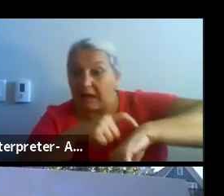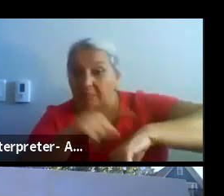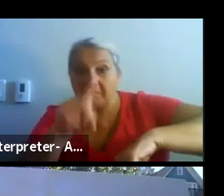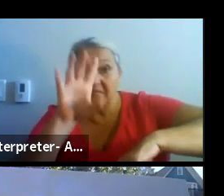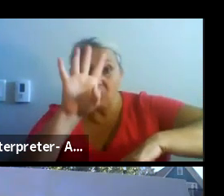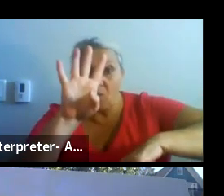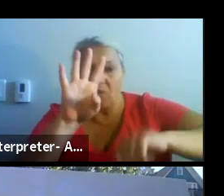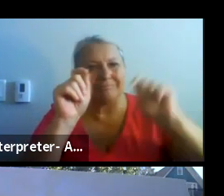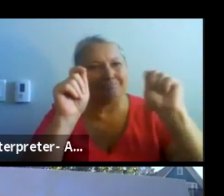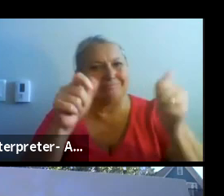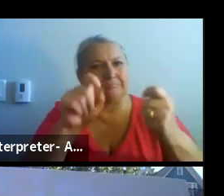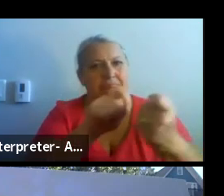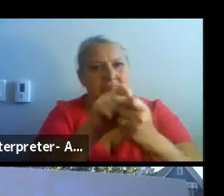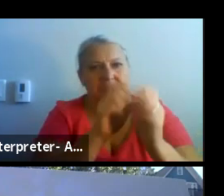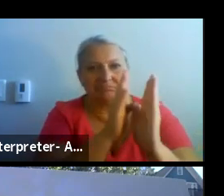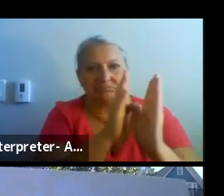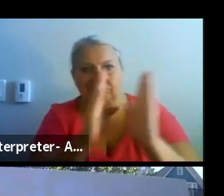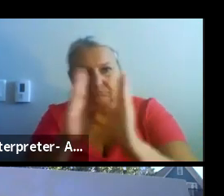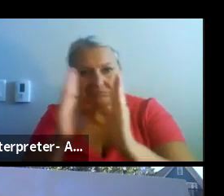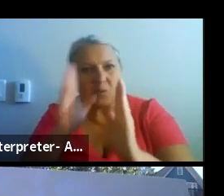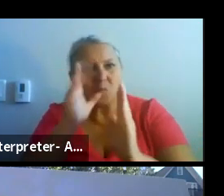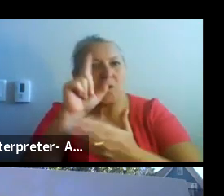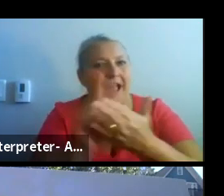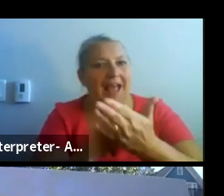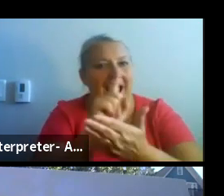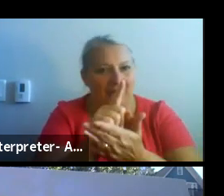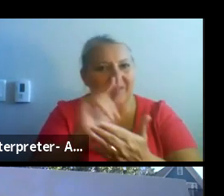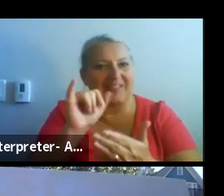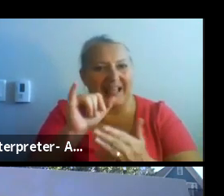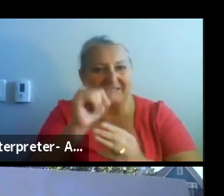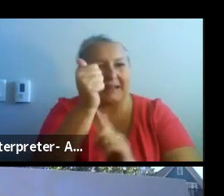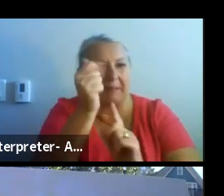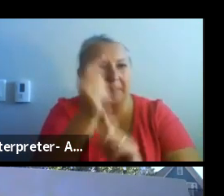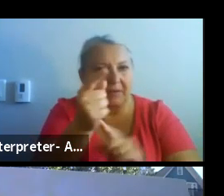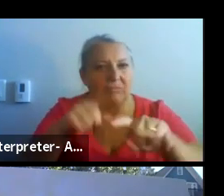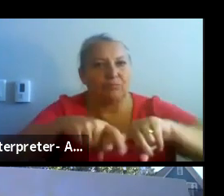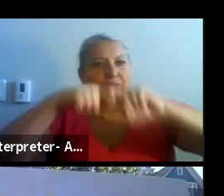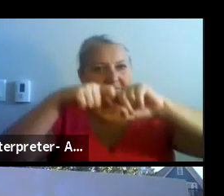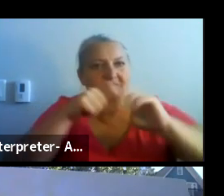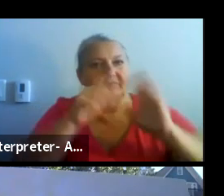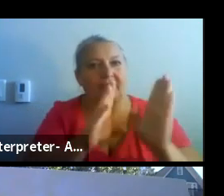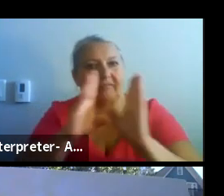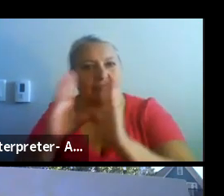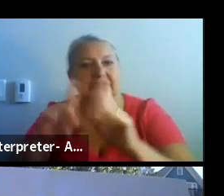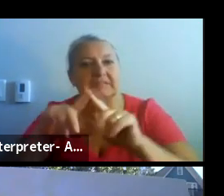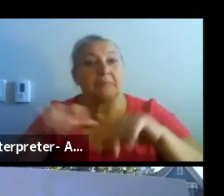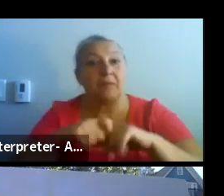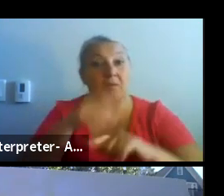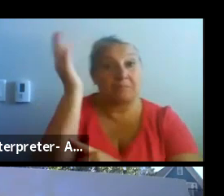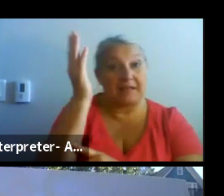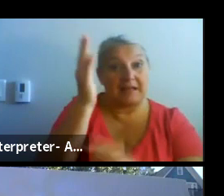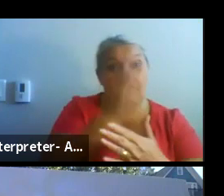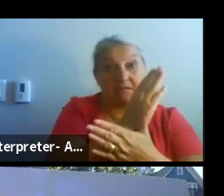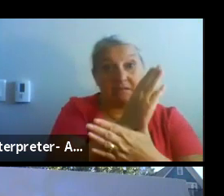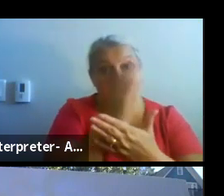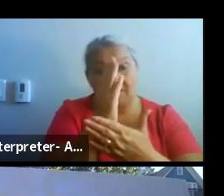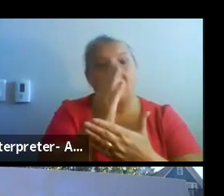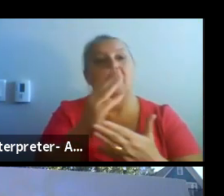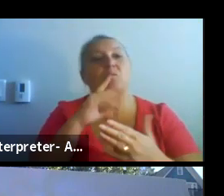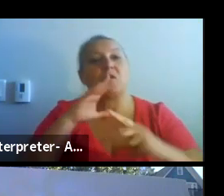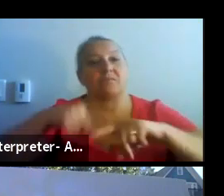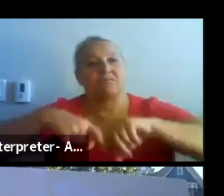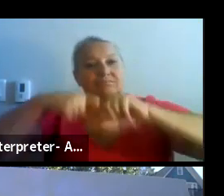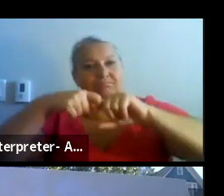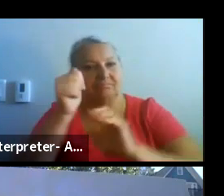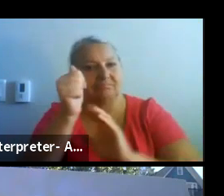breaks on all of the hours. So we will announce those when they come. Secondly, Jill